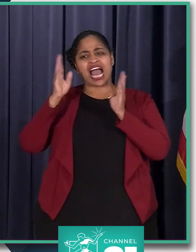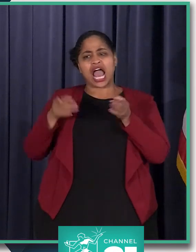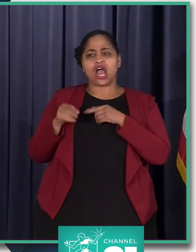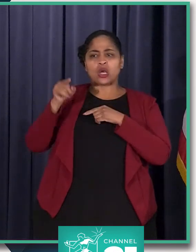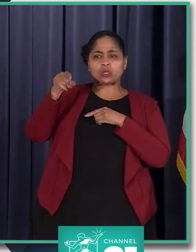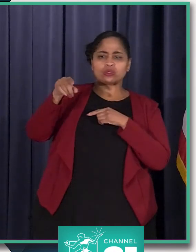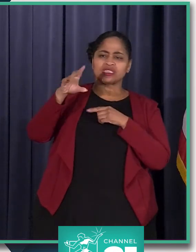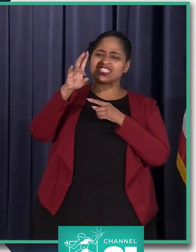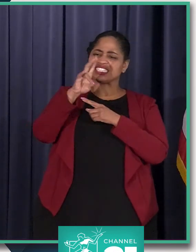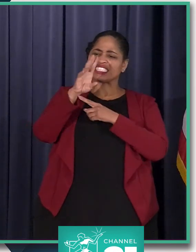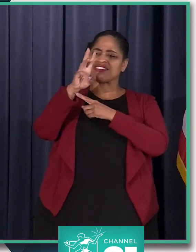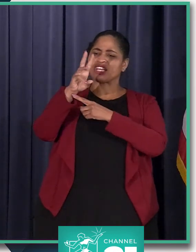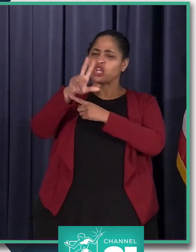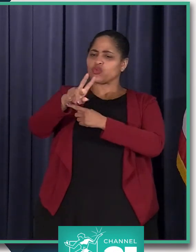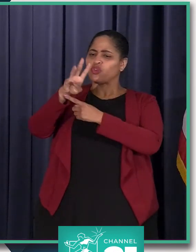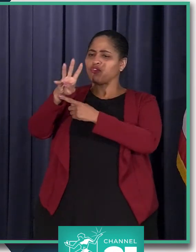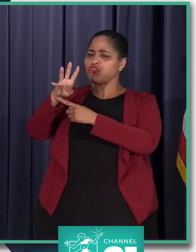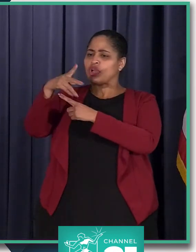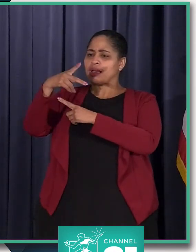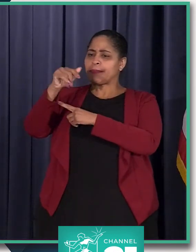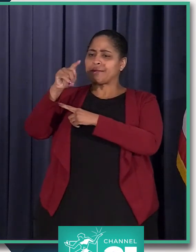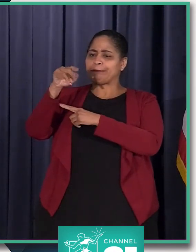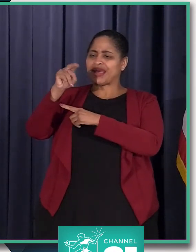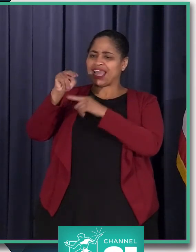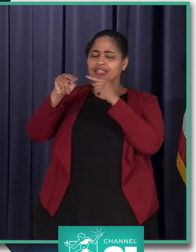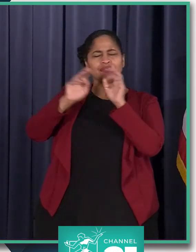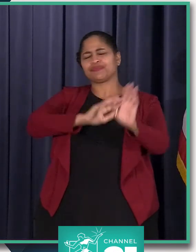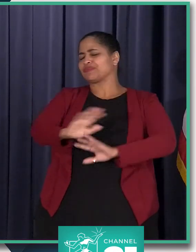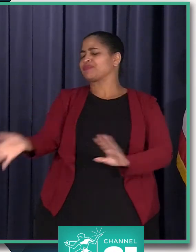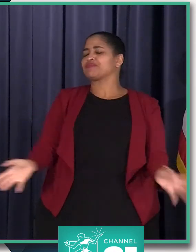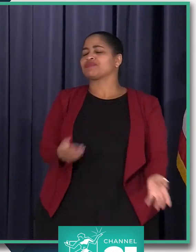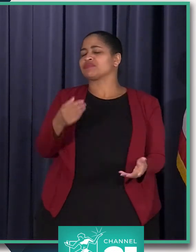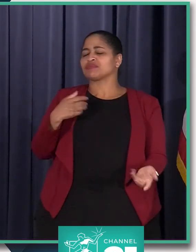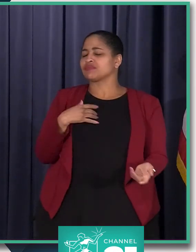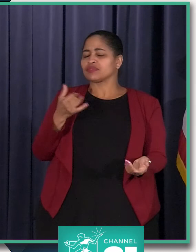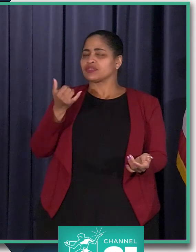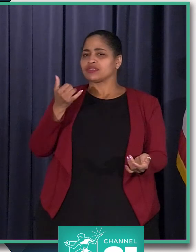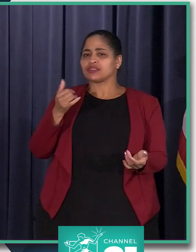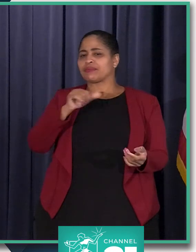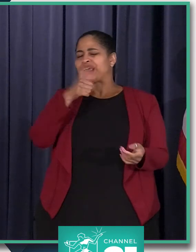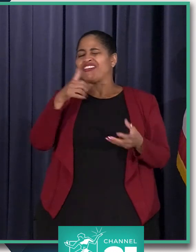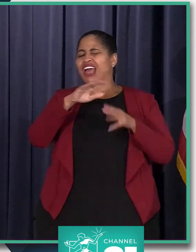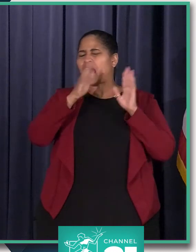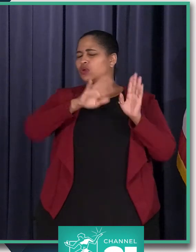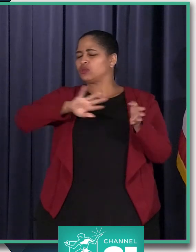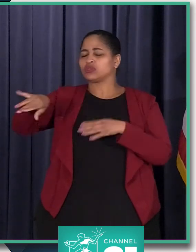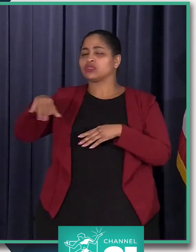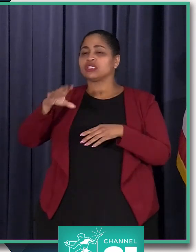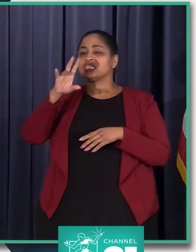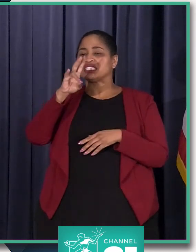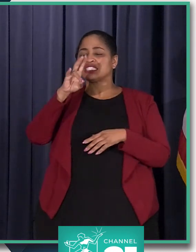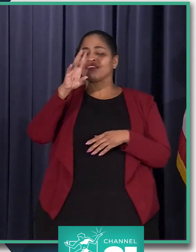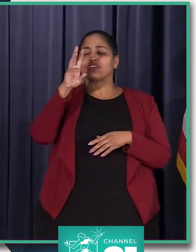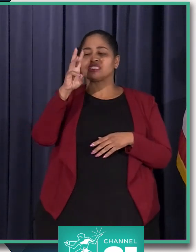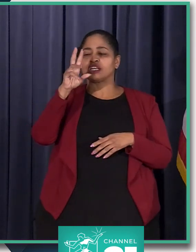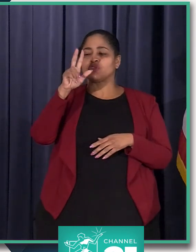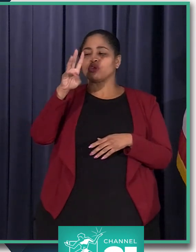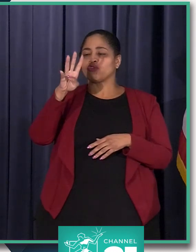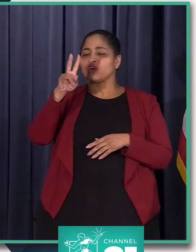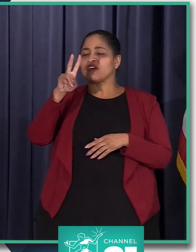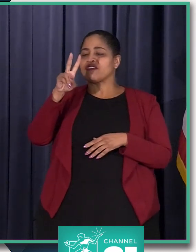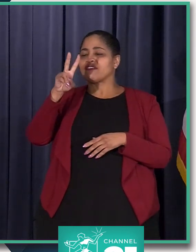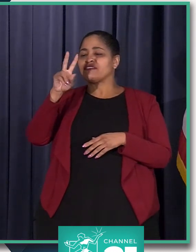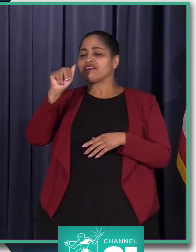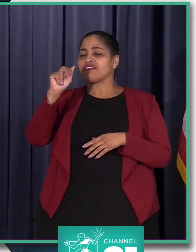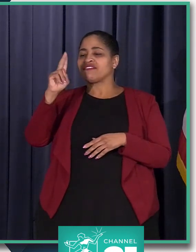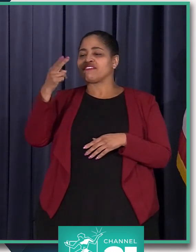it's 7634 Patton. I keep getting with my other house. 7634 Vine Street,